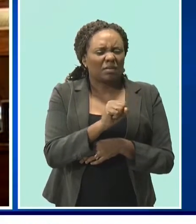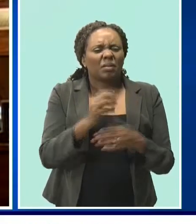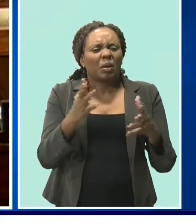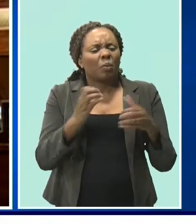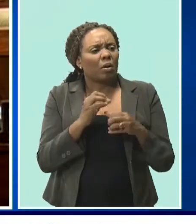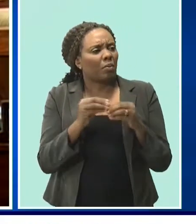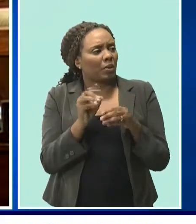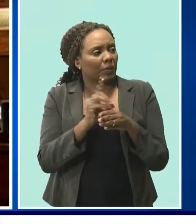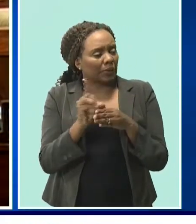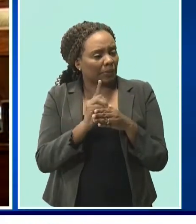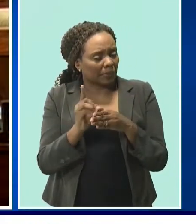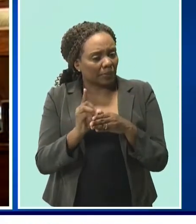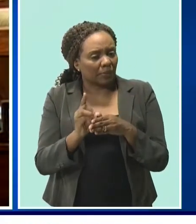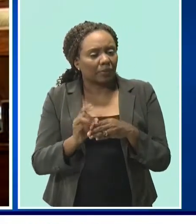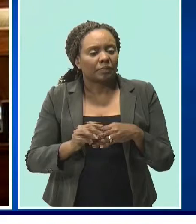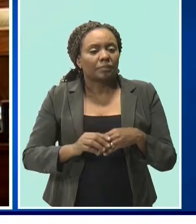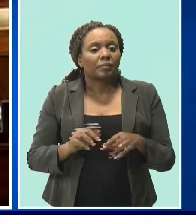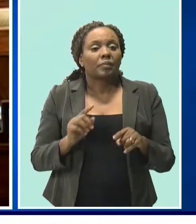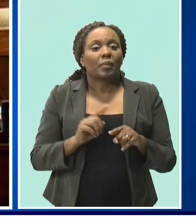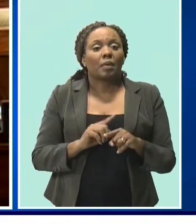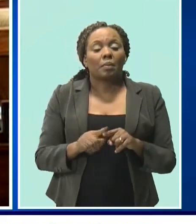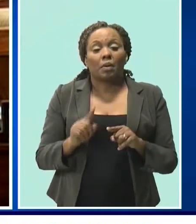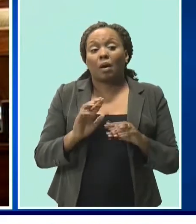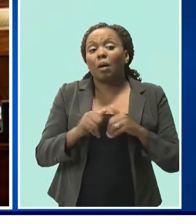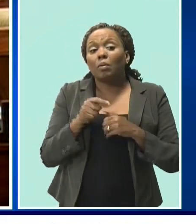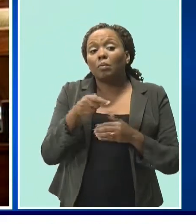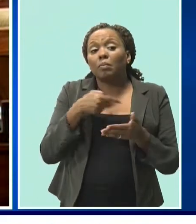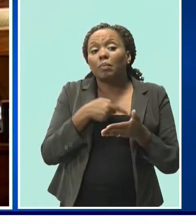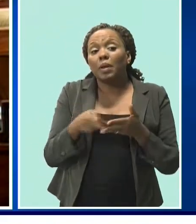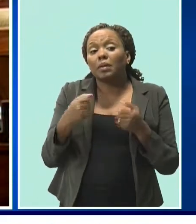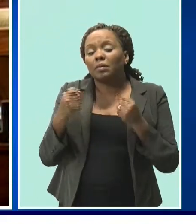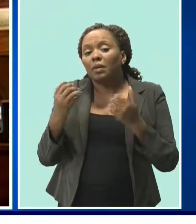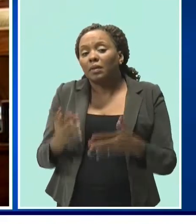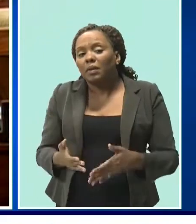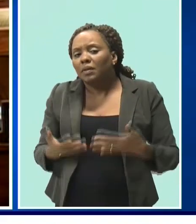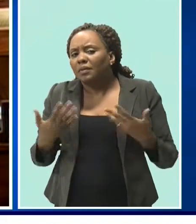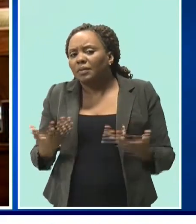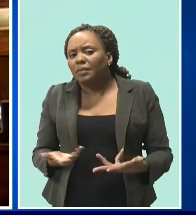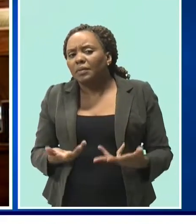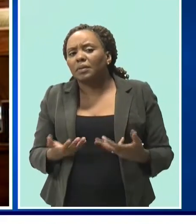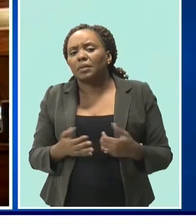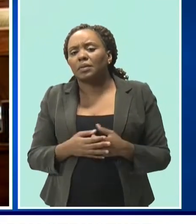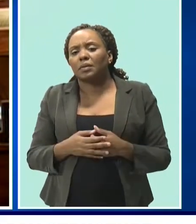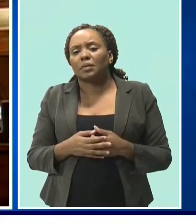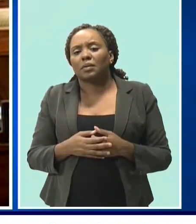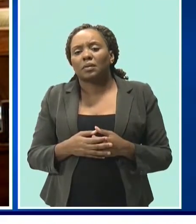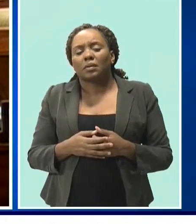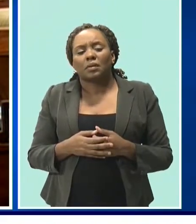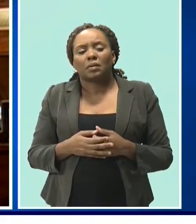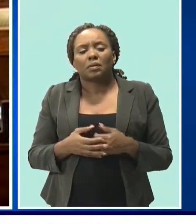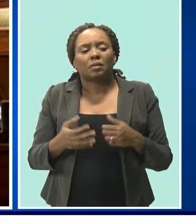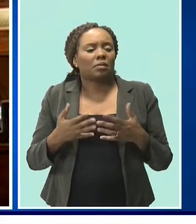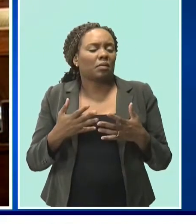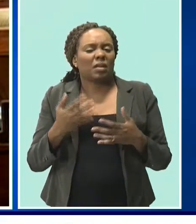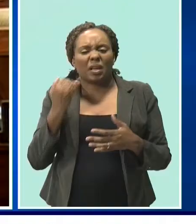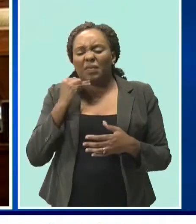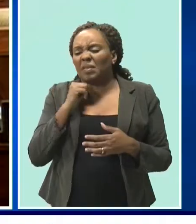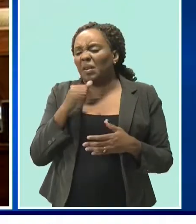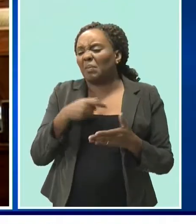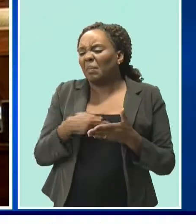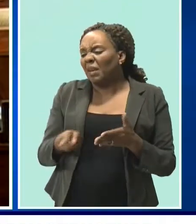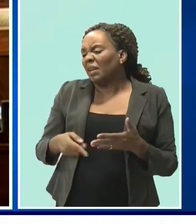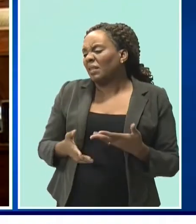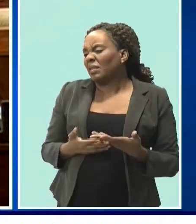in the end, the way you pay these people don't allow them to behave very well, because you